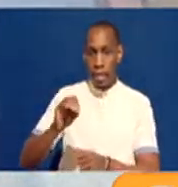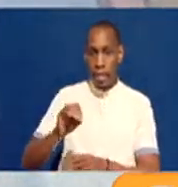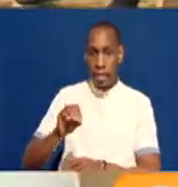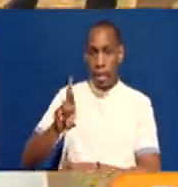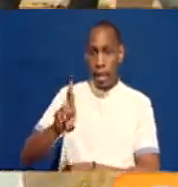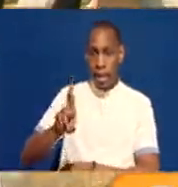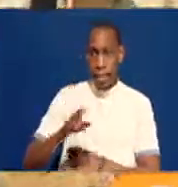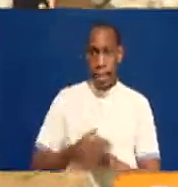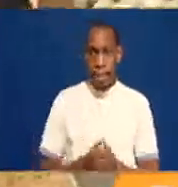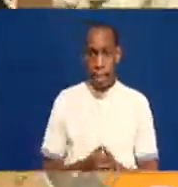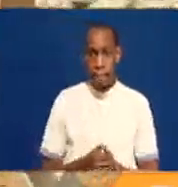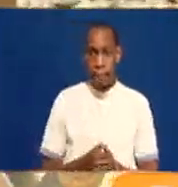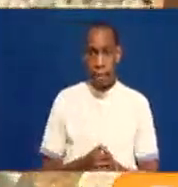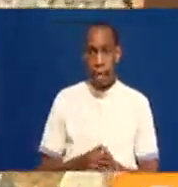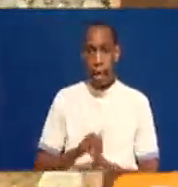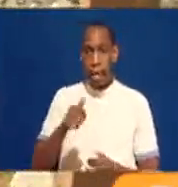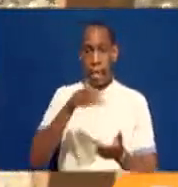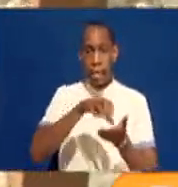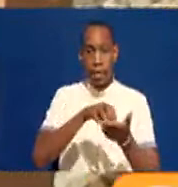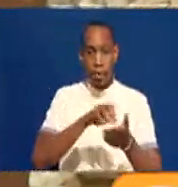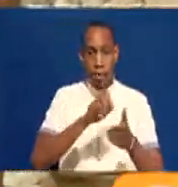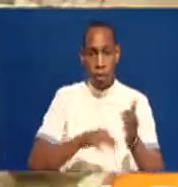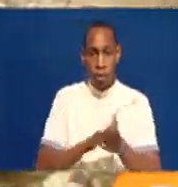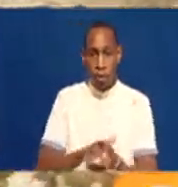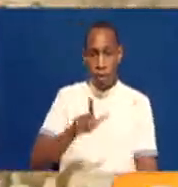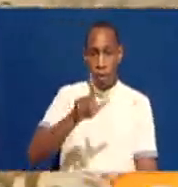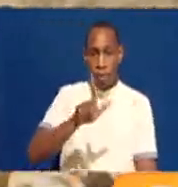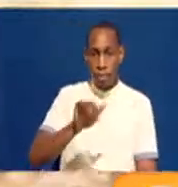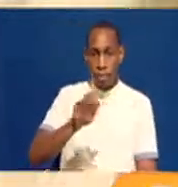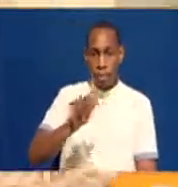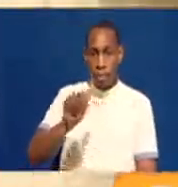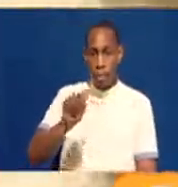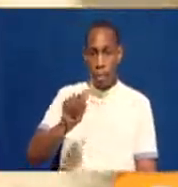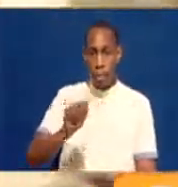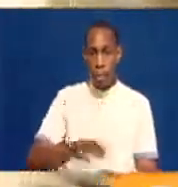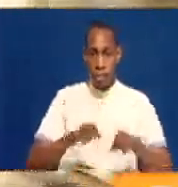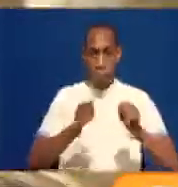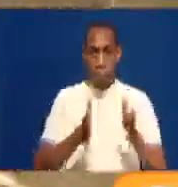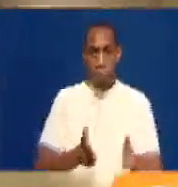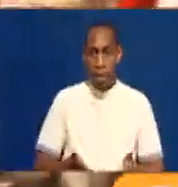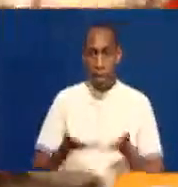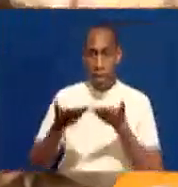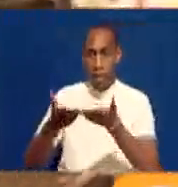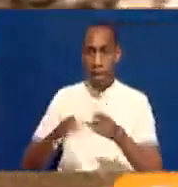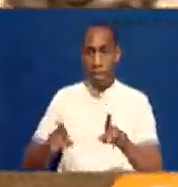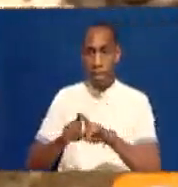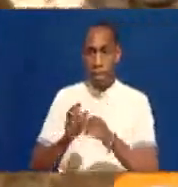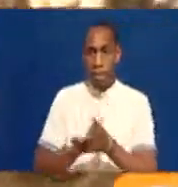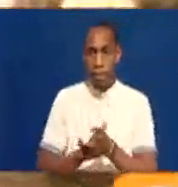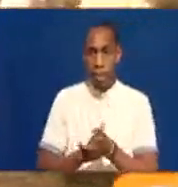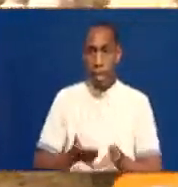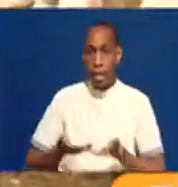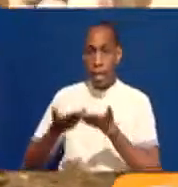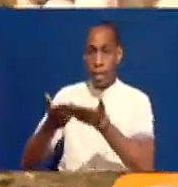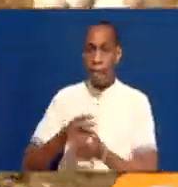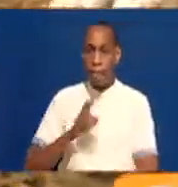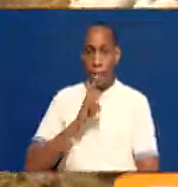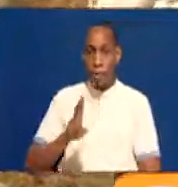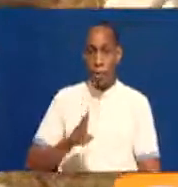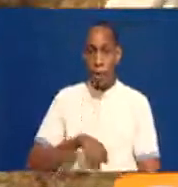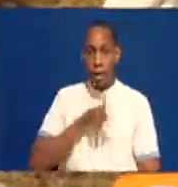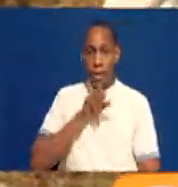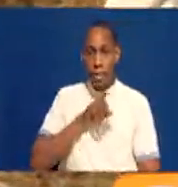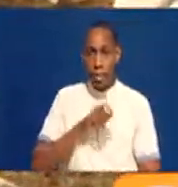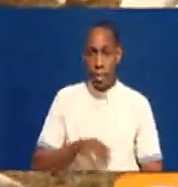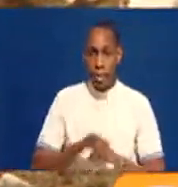KCE780R. Incidentally, Lillian Waibera's boda-boda delivery operator, who also delivered 200